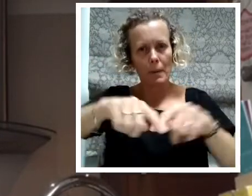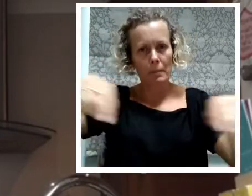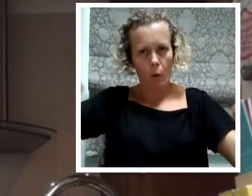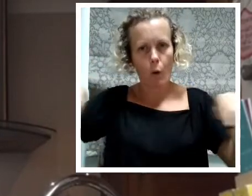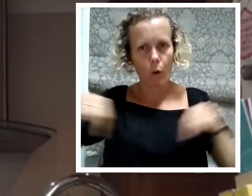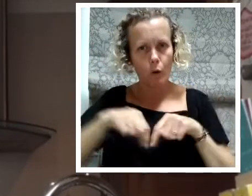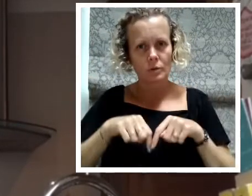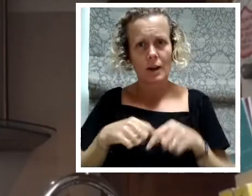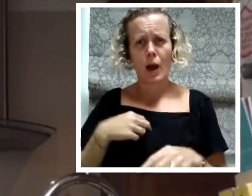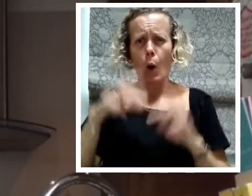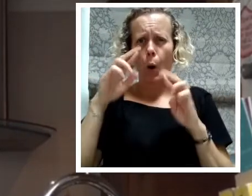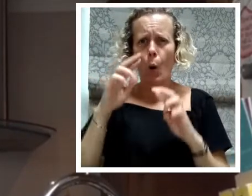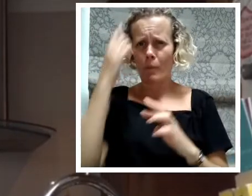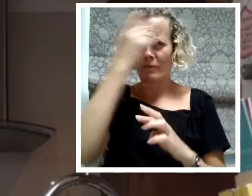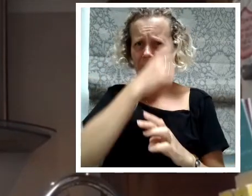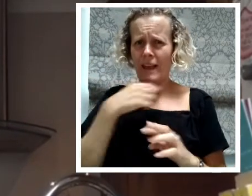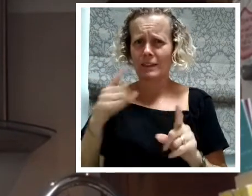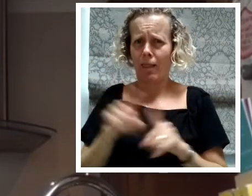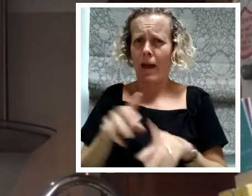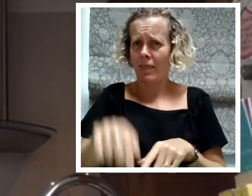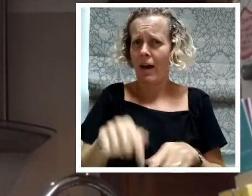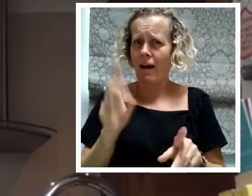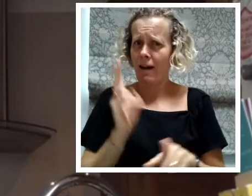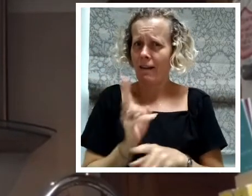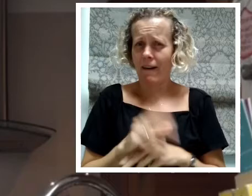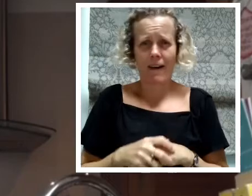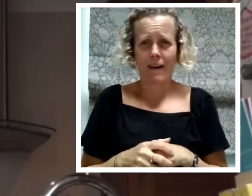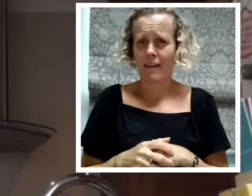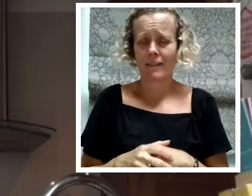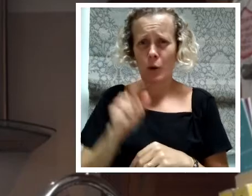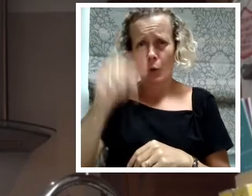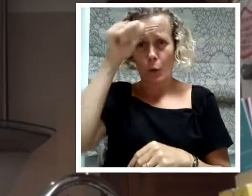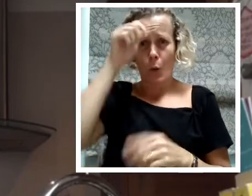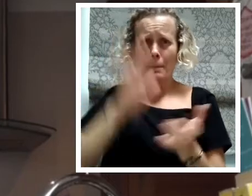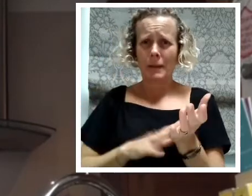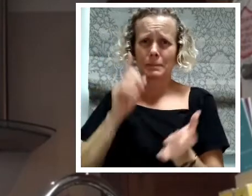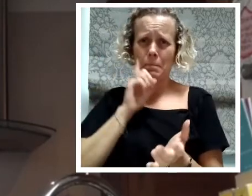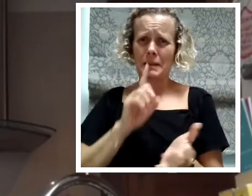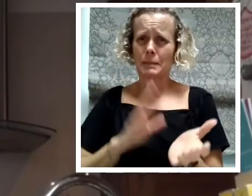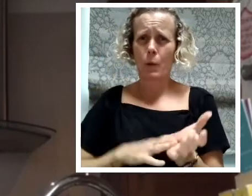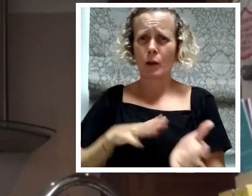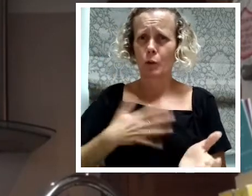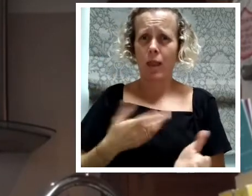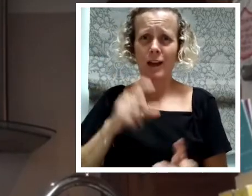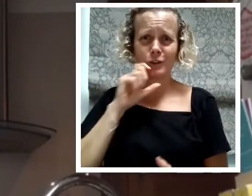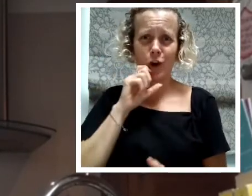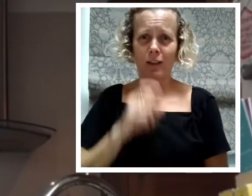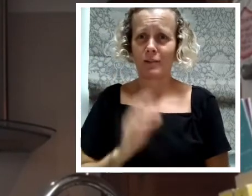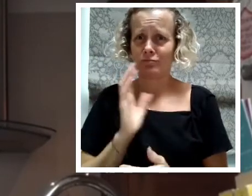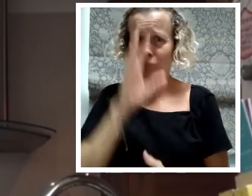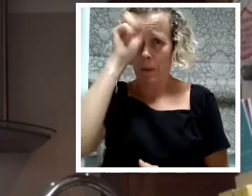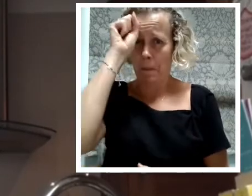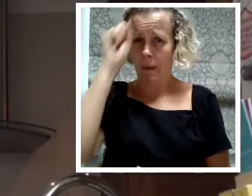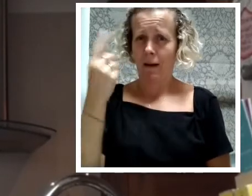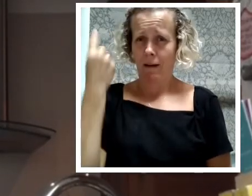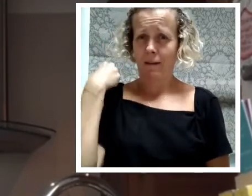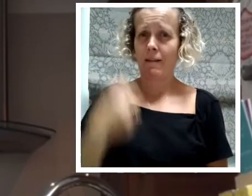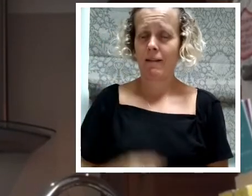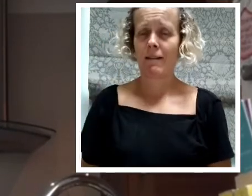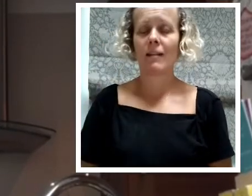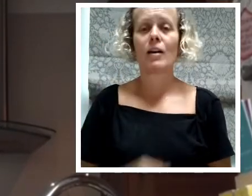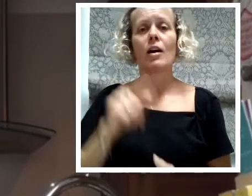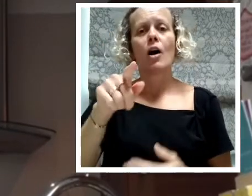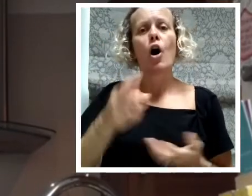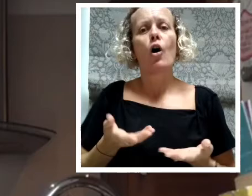hope my face doesn't end up like this, because as we know, Mrs. Moore does not like chocolate. So first job of the day is pop your oven on